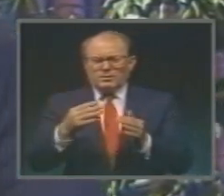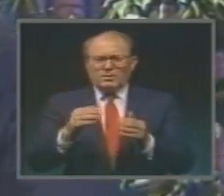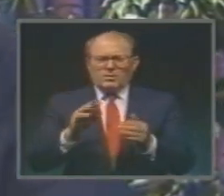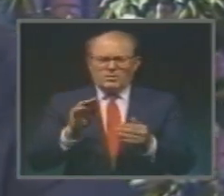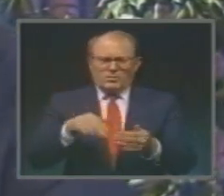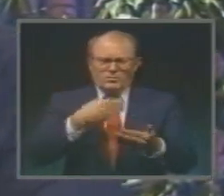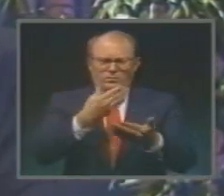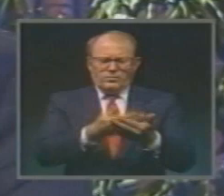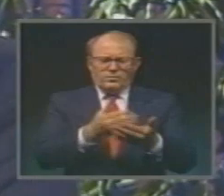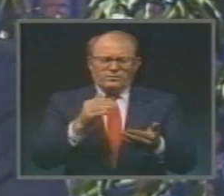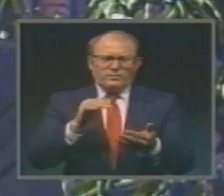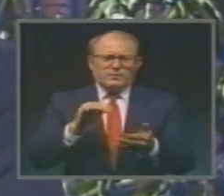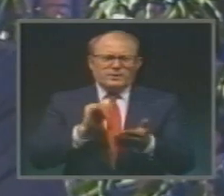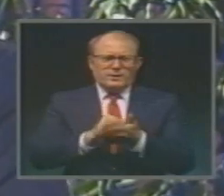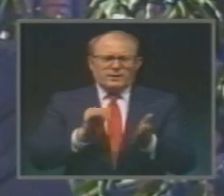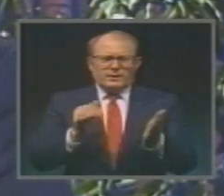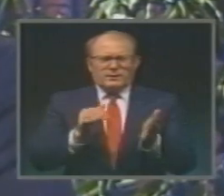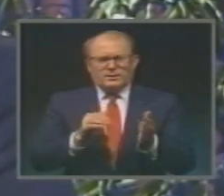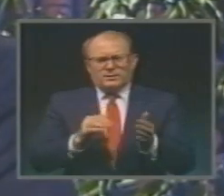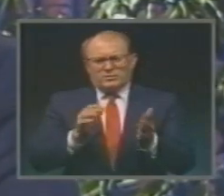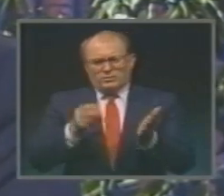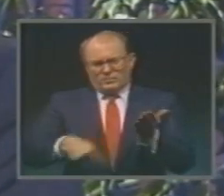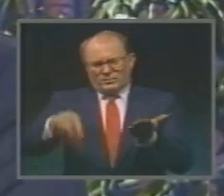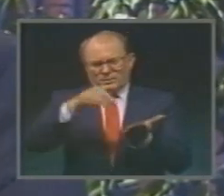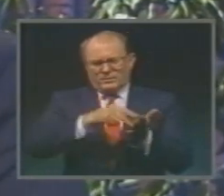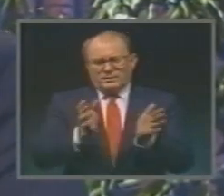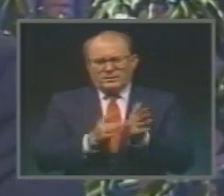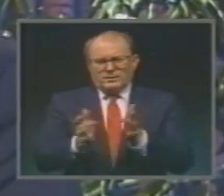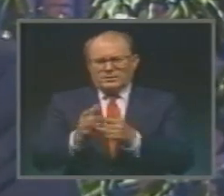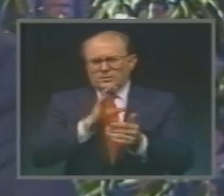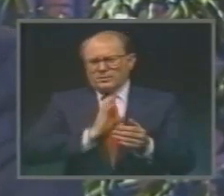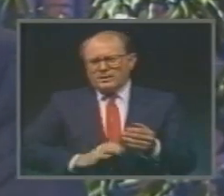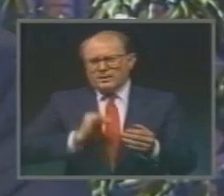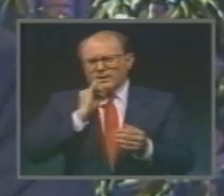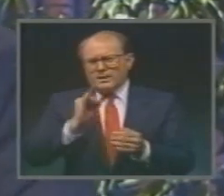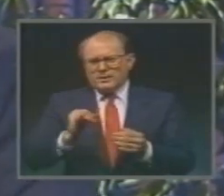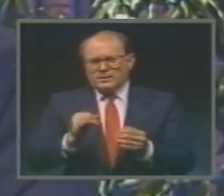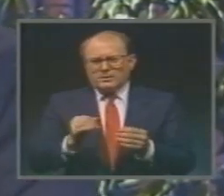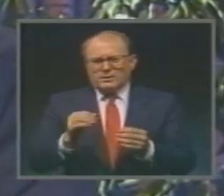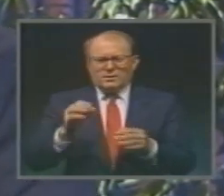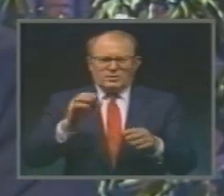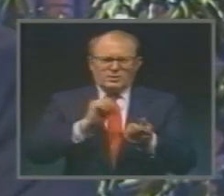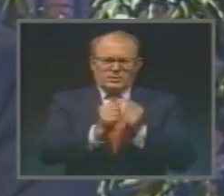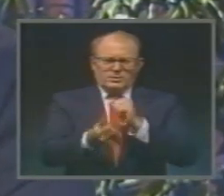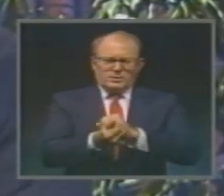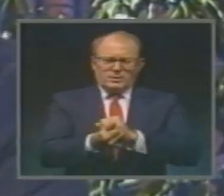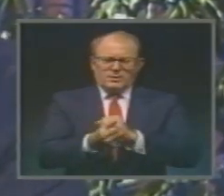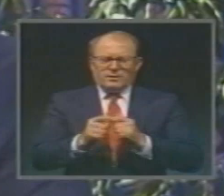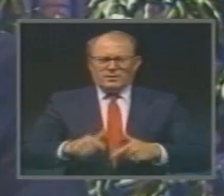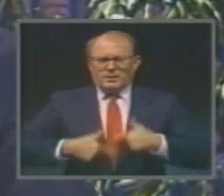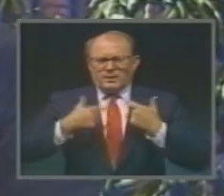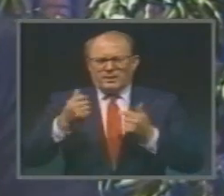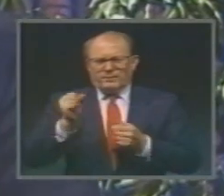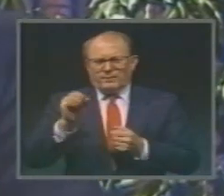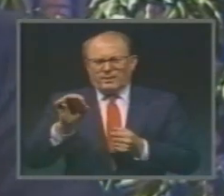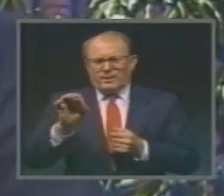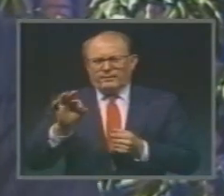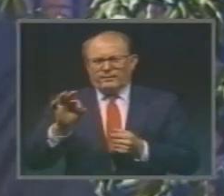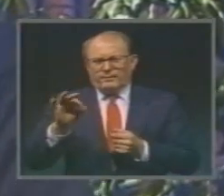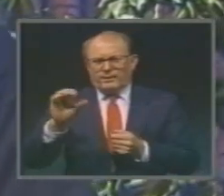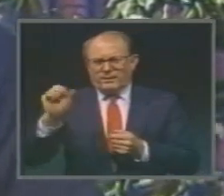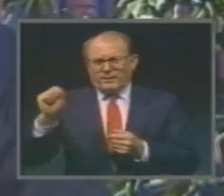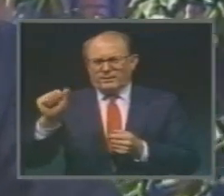evidence supporting the resurrection of Jesus Christ is the conversion in the life of Saul. Our text says he